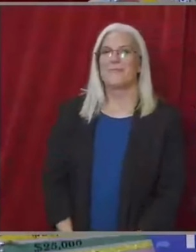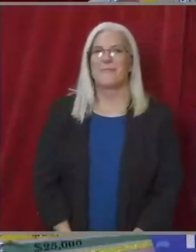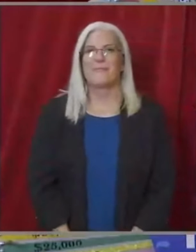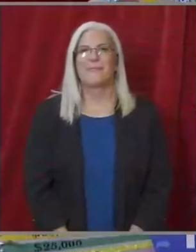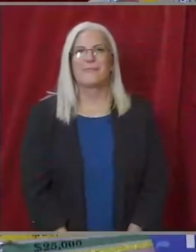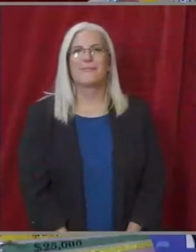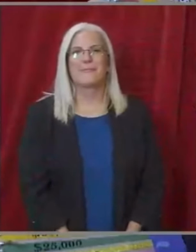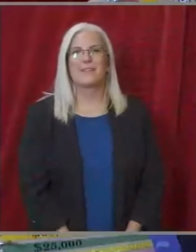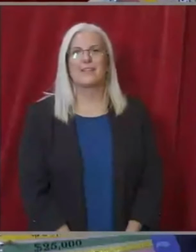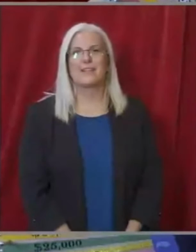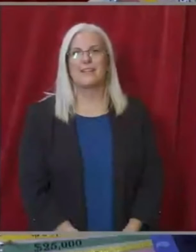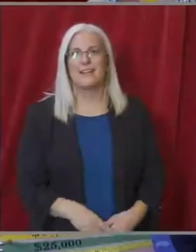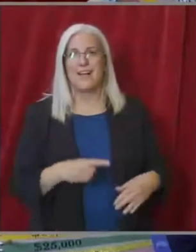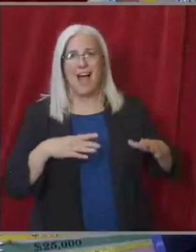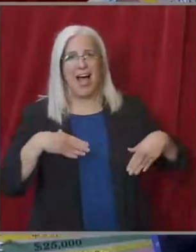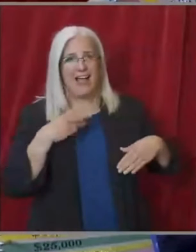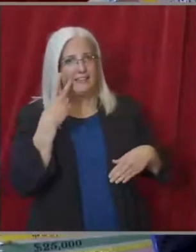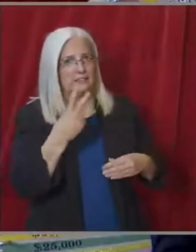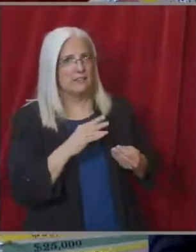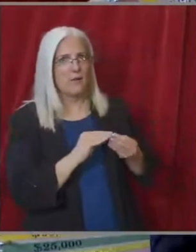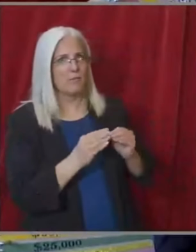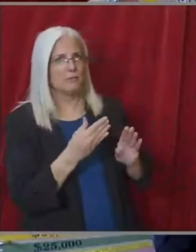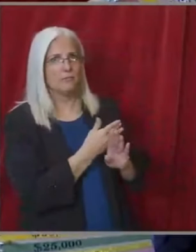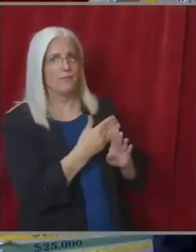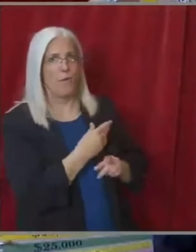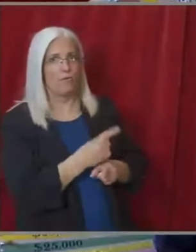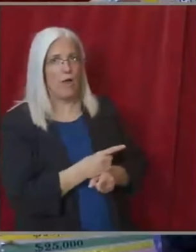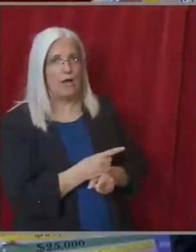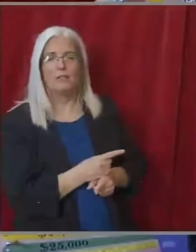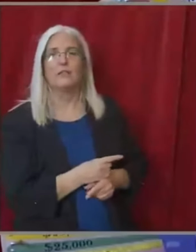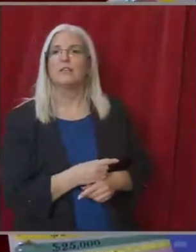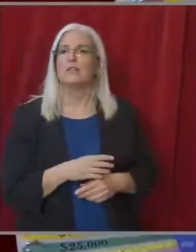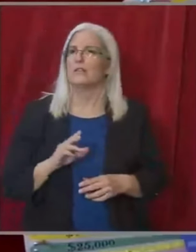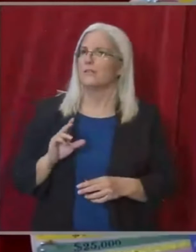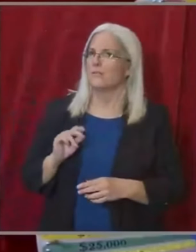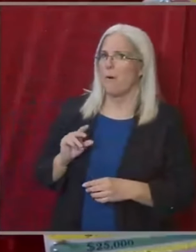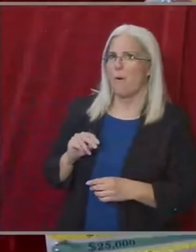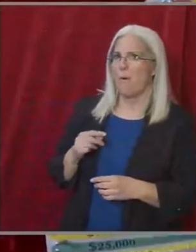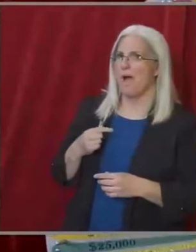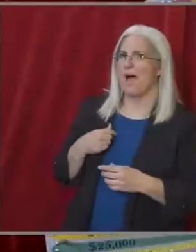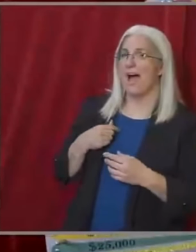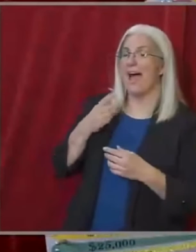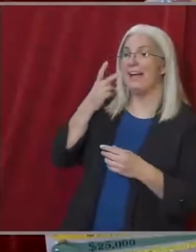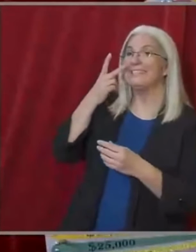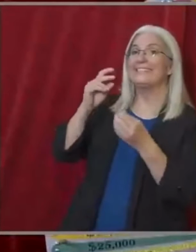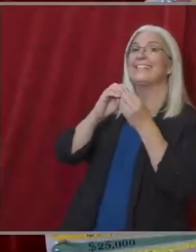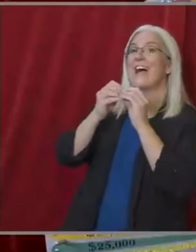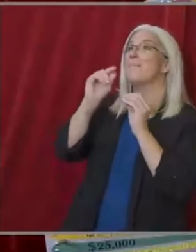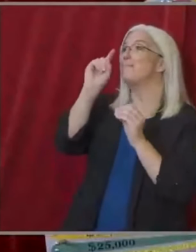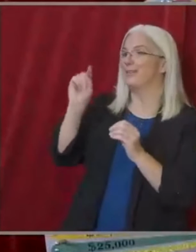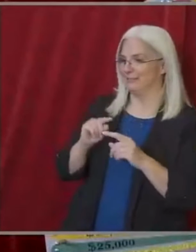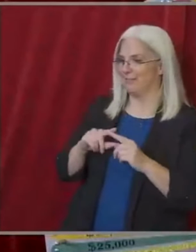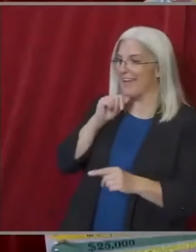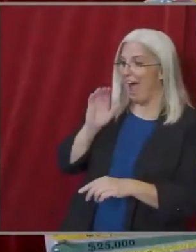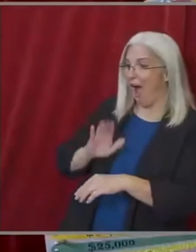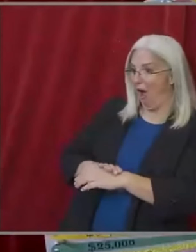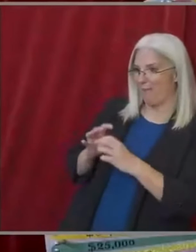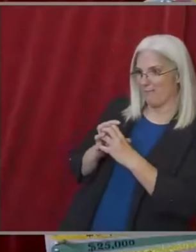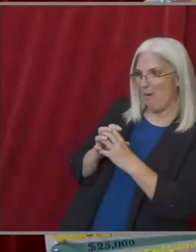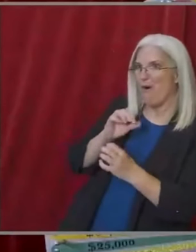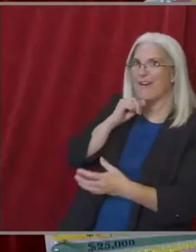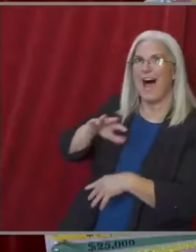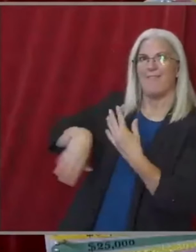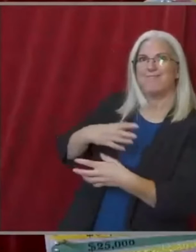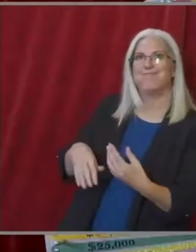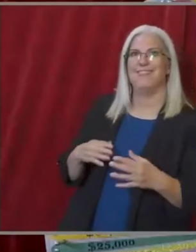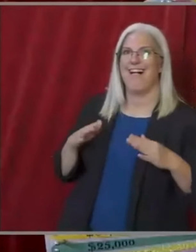haven't seen these numbers before? These surprise you. I've seen numbers before, but not these. Not these. All right. So we got the first five numbers. And